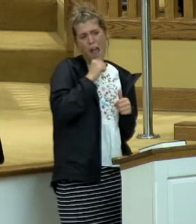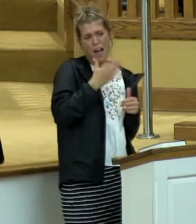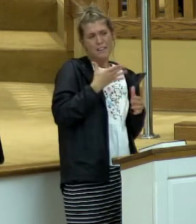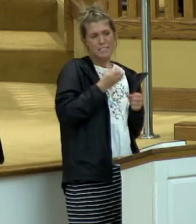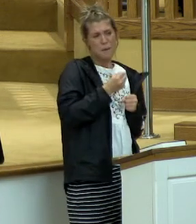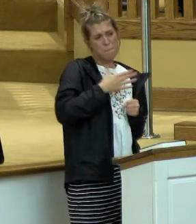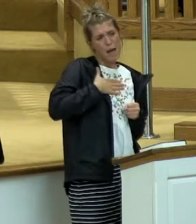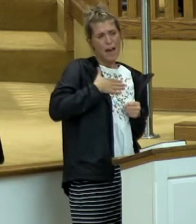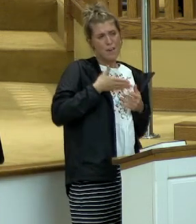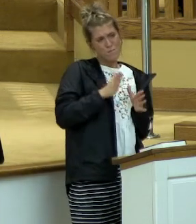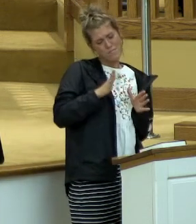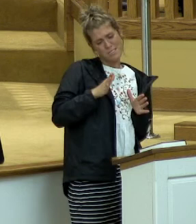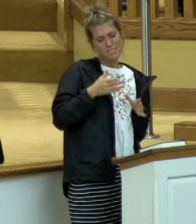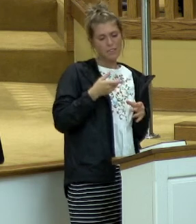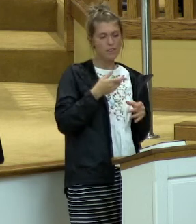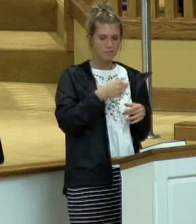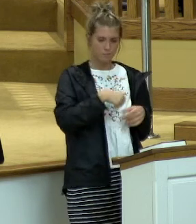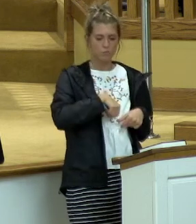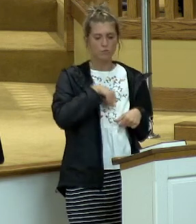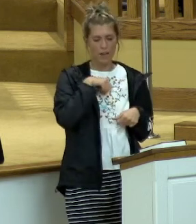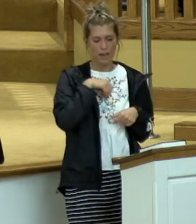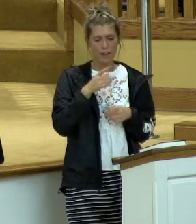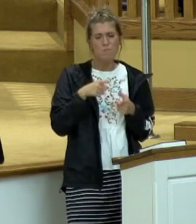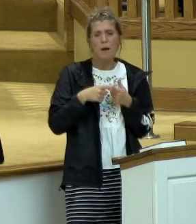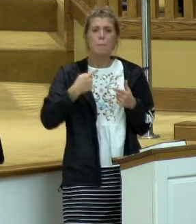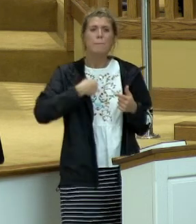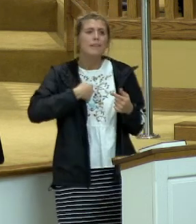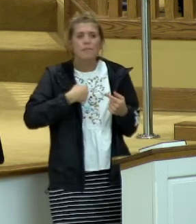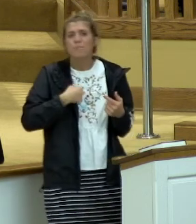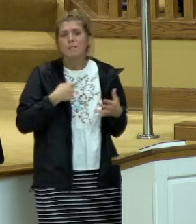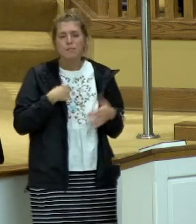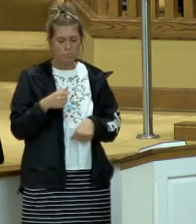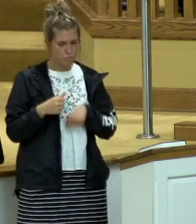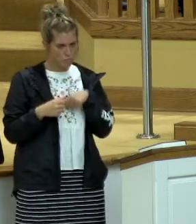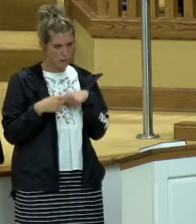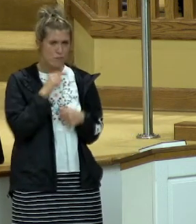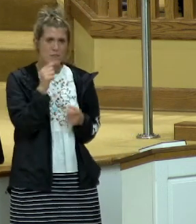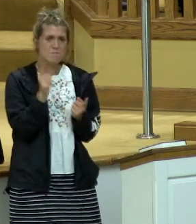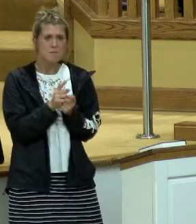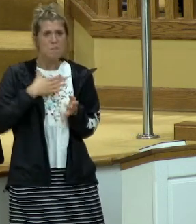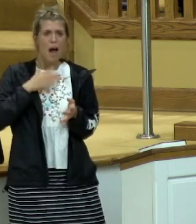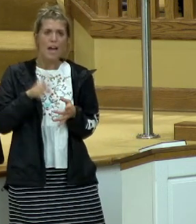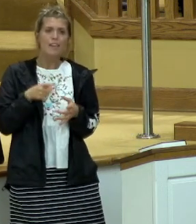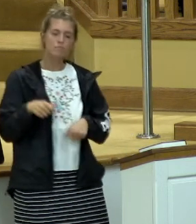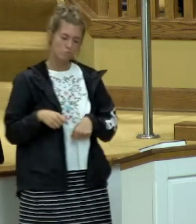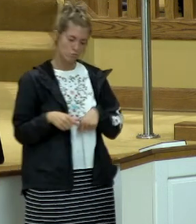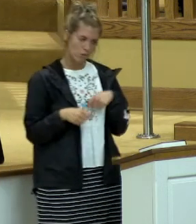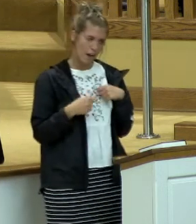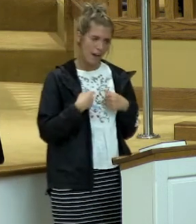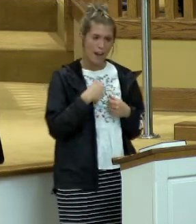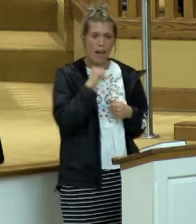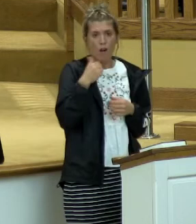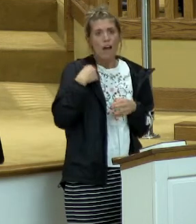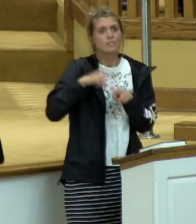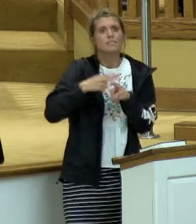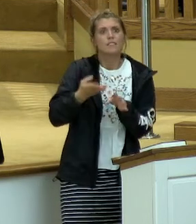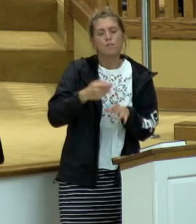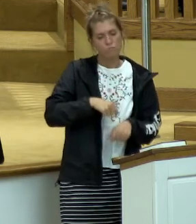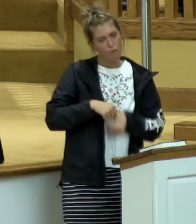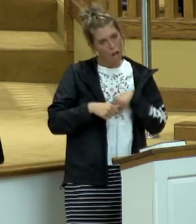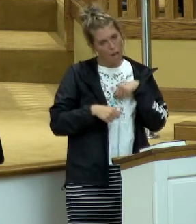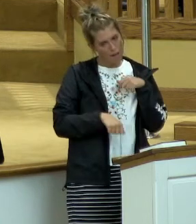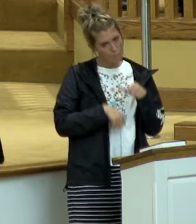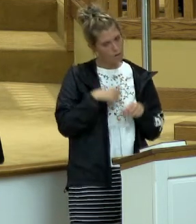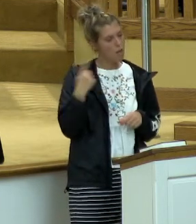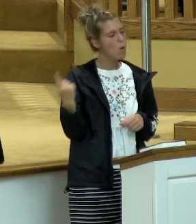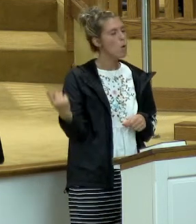way, pride. But what about me, pride? You didn't meet my needs, pride. I don't have a seat at the table, pride. It's